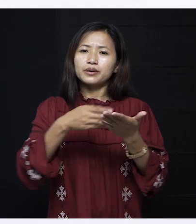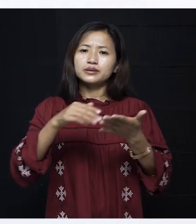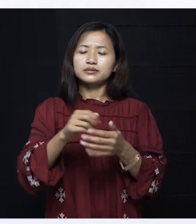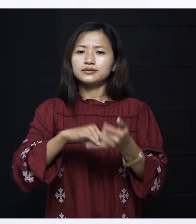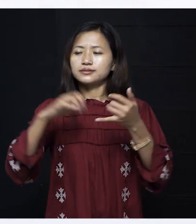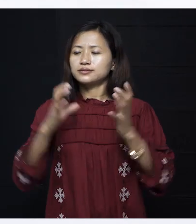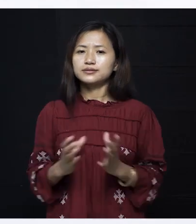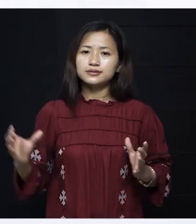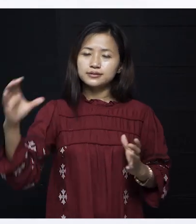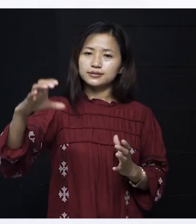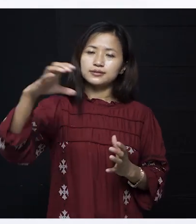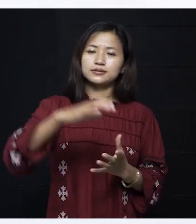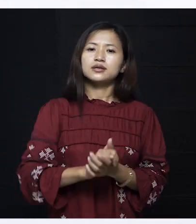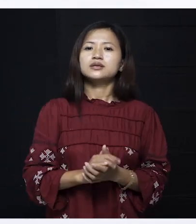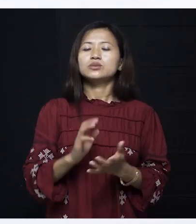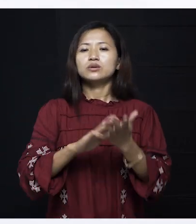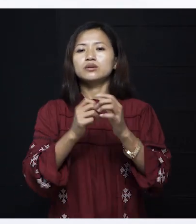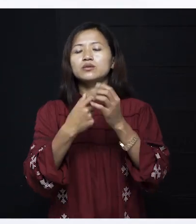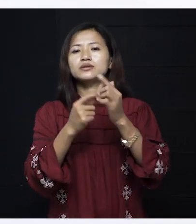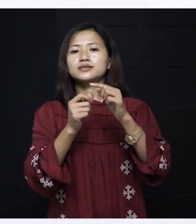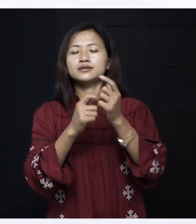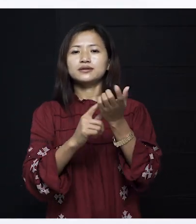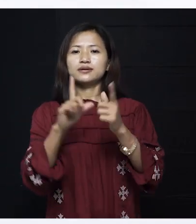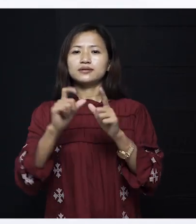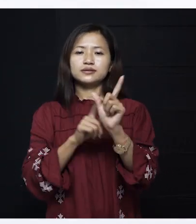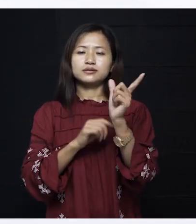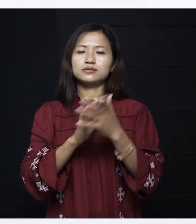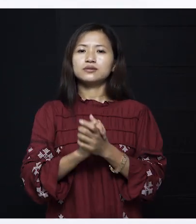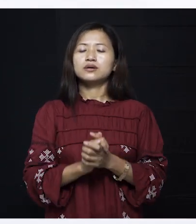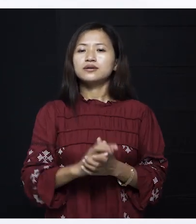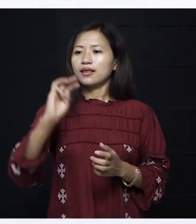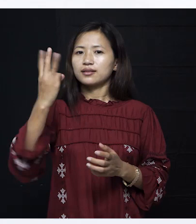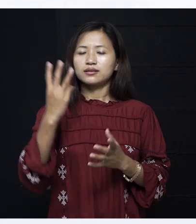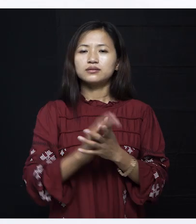also called as the mortality, okay? The mortality. Then